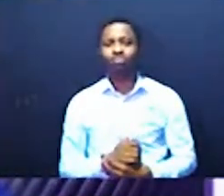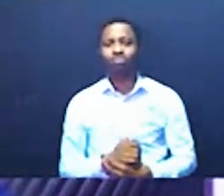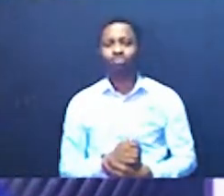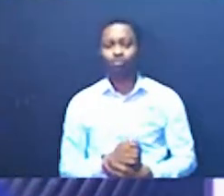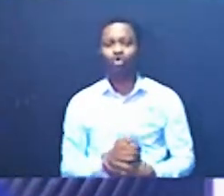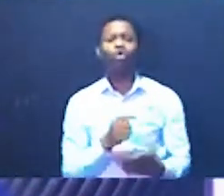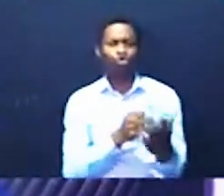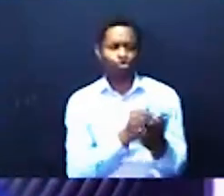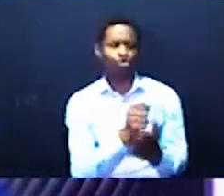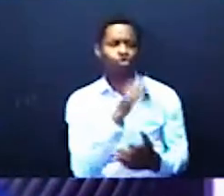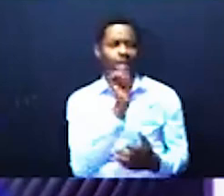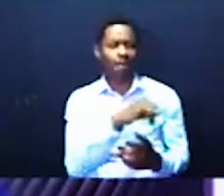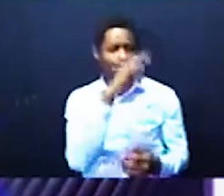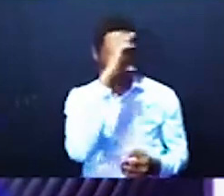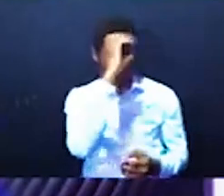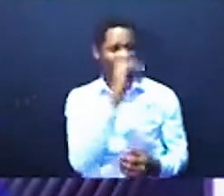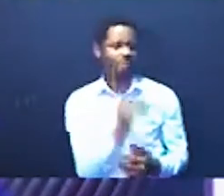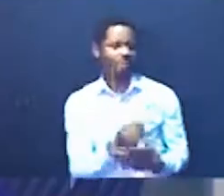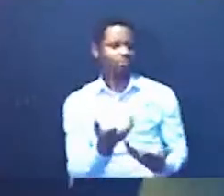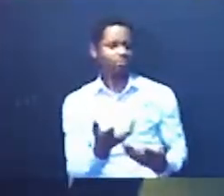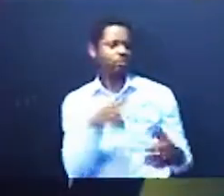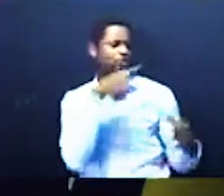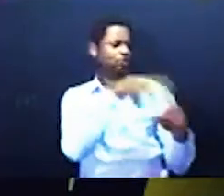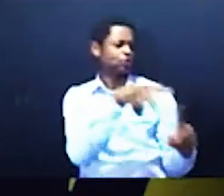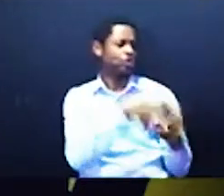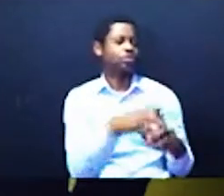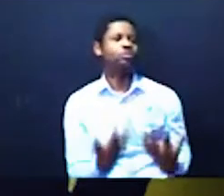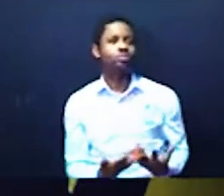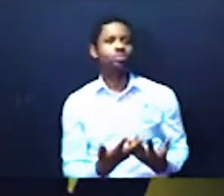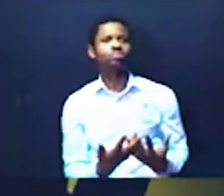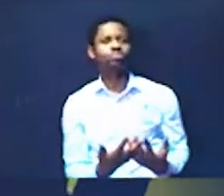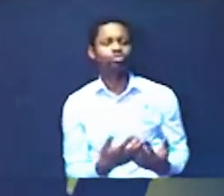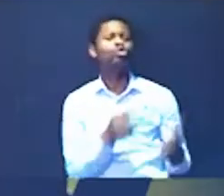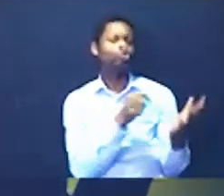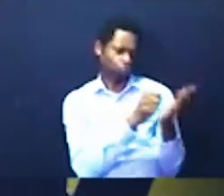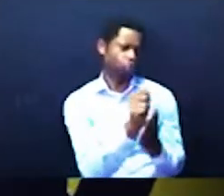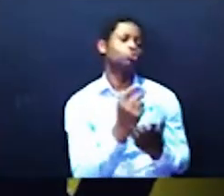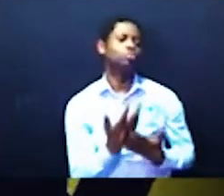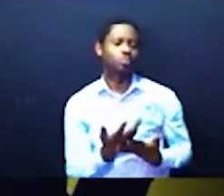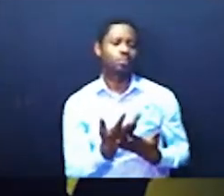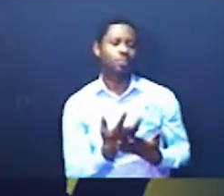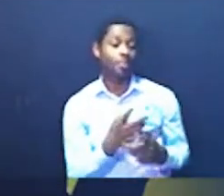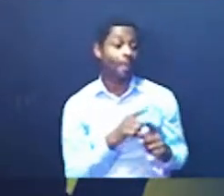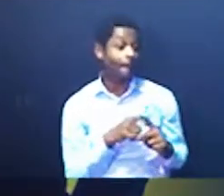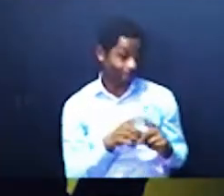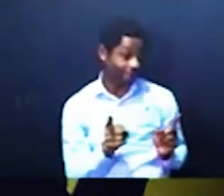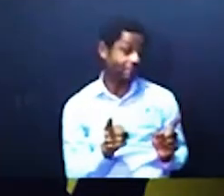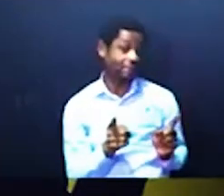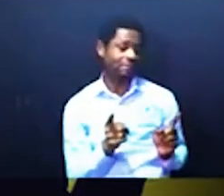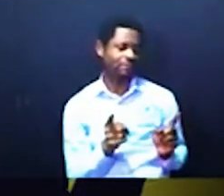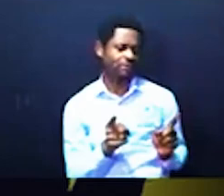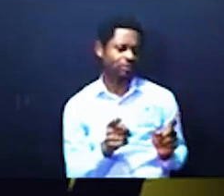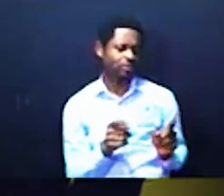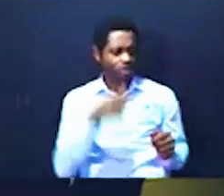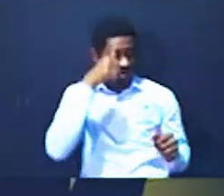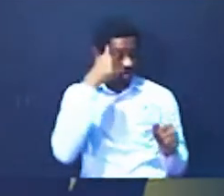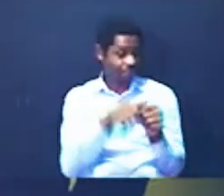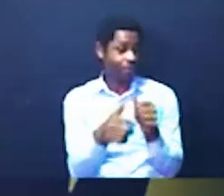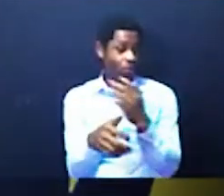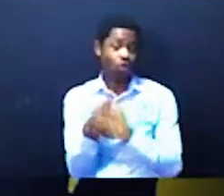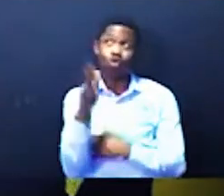advantage of you. It is true. But you see, God's